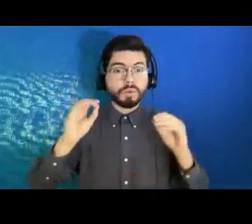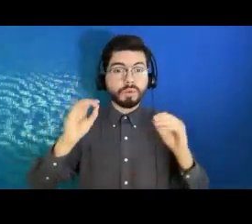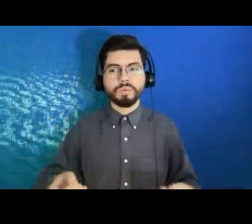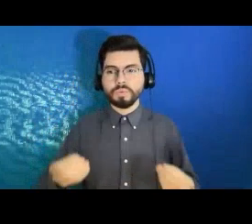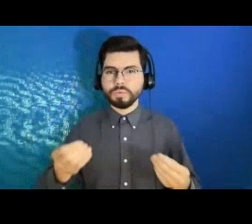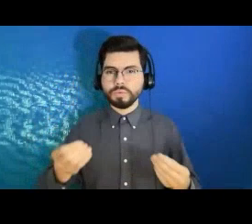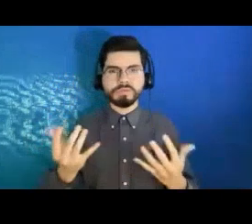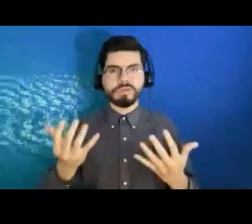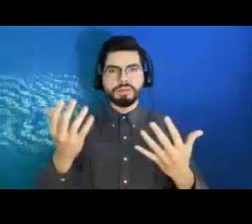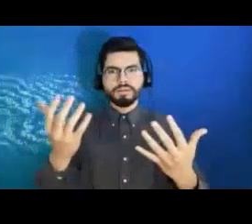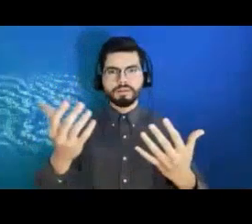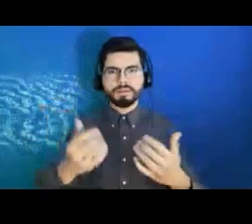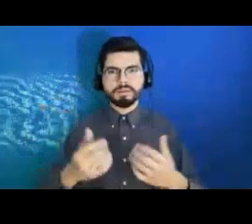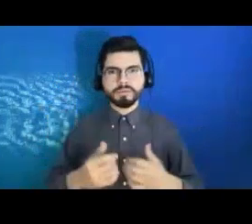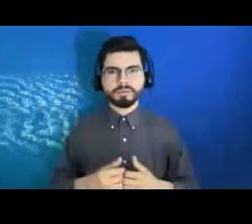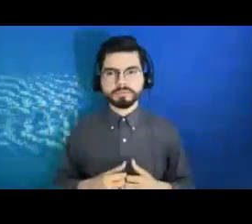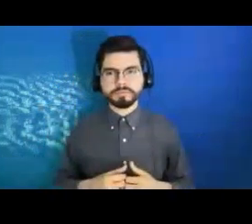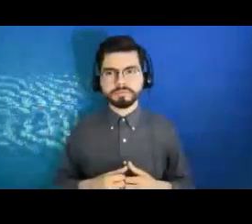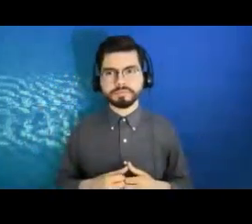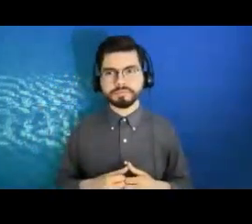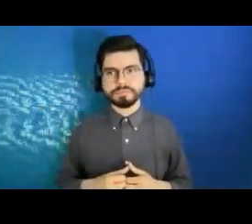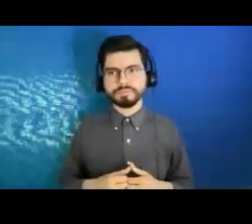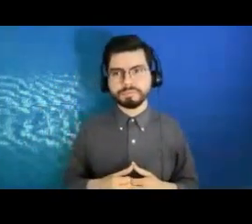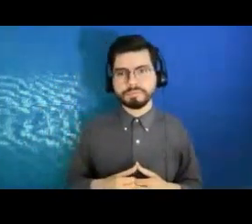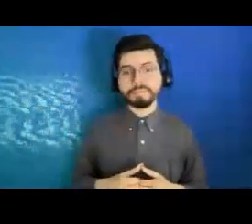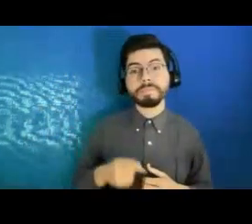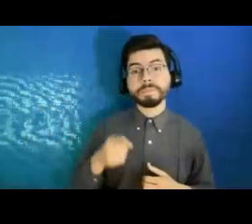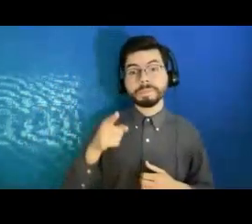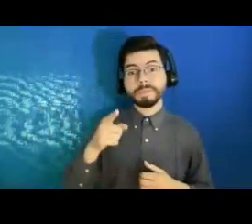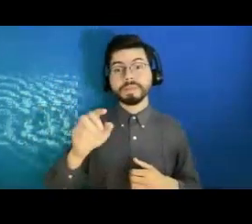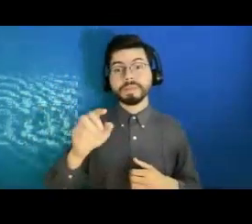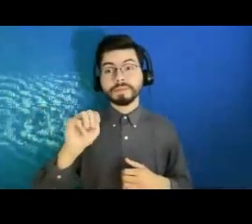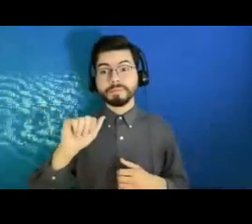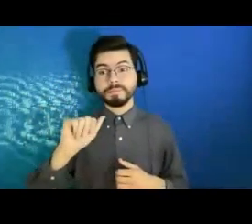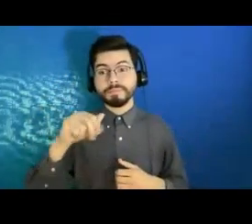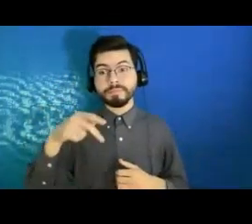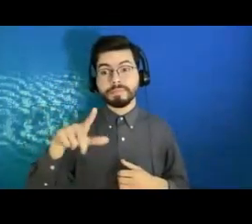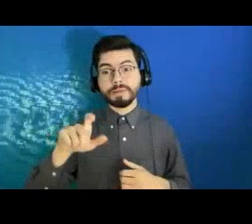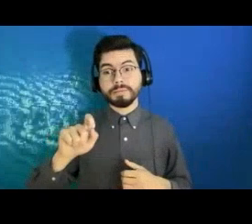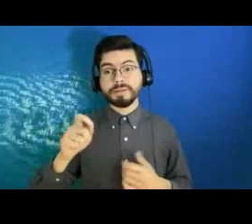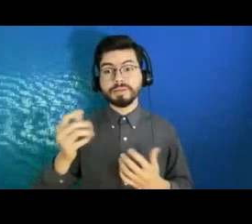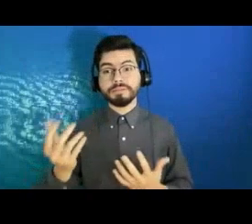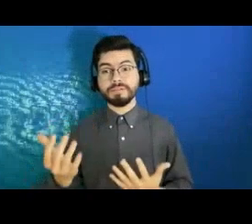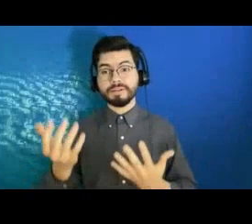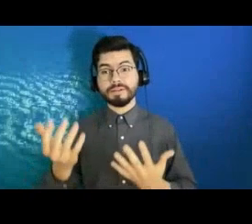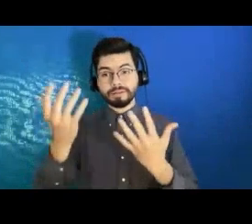I'm so getting the hook. That's the maple fire in all its glory.